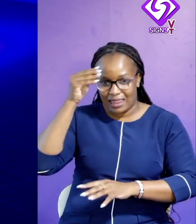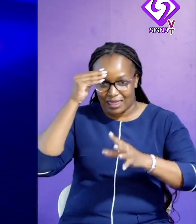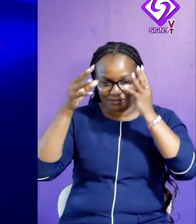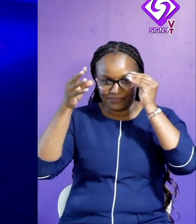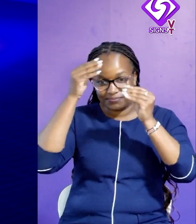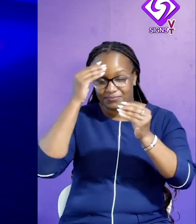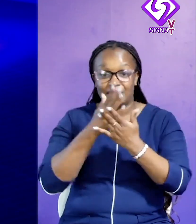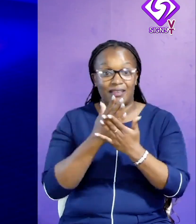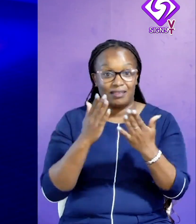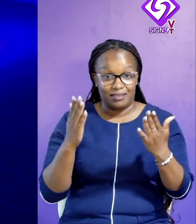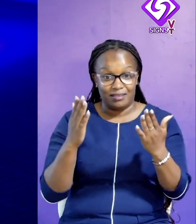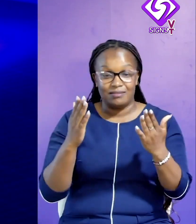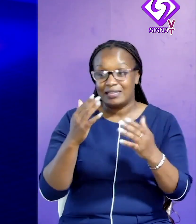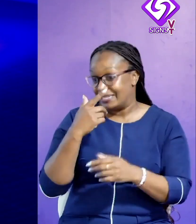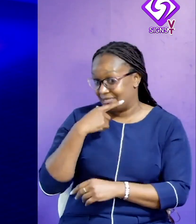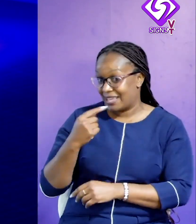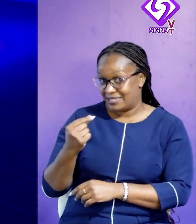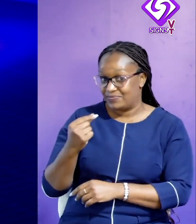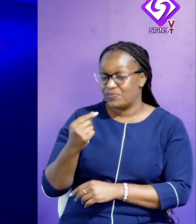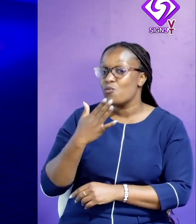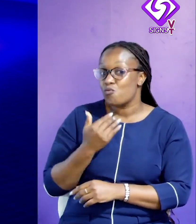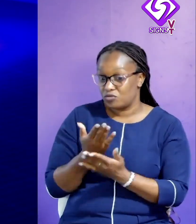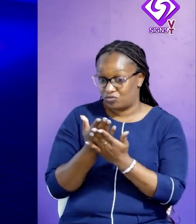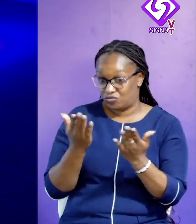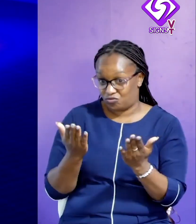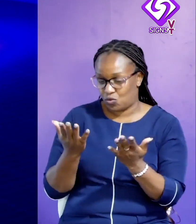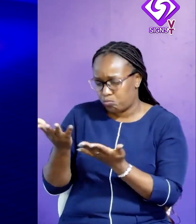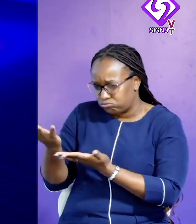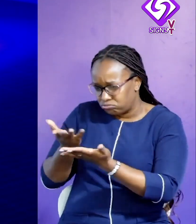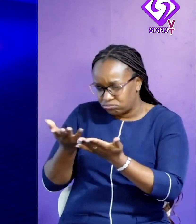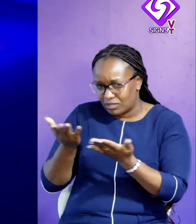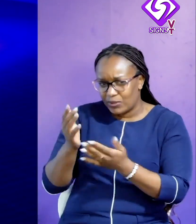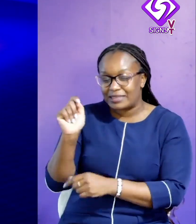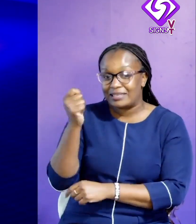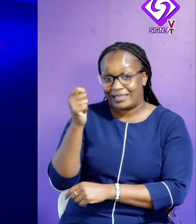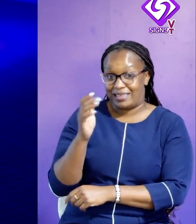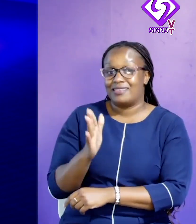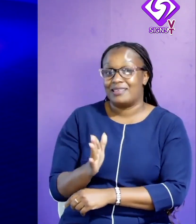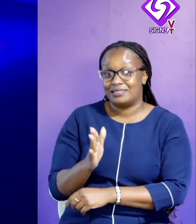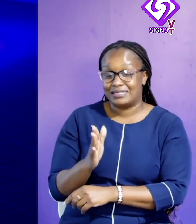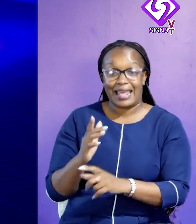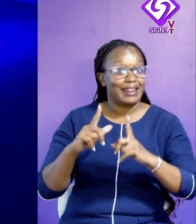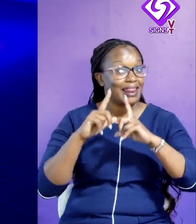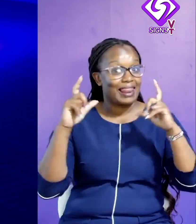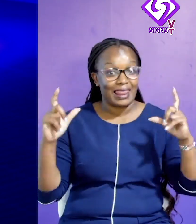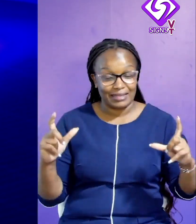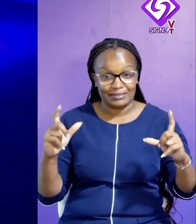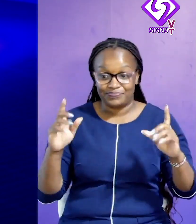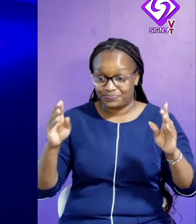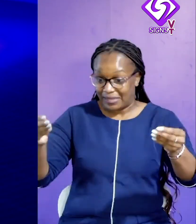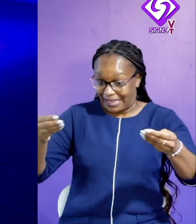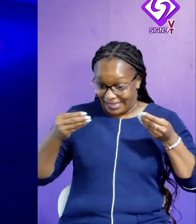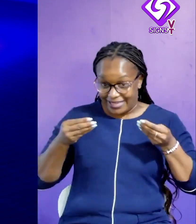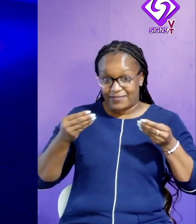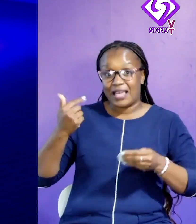to Kenya at large and give us solutions. We have so many problems